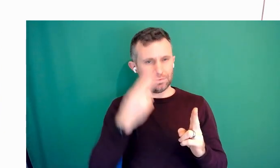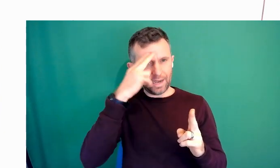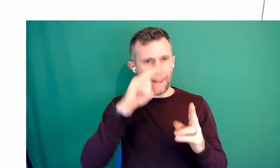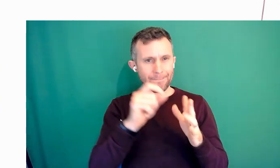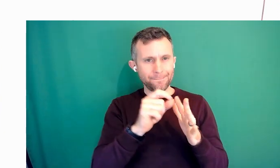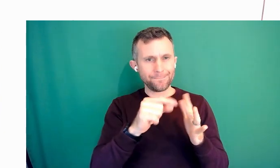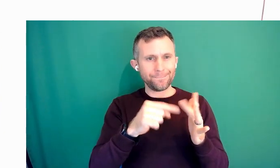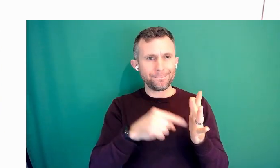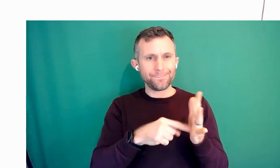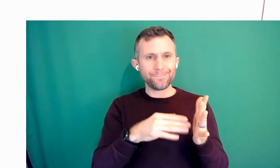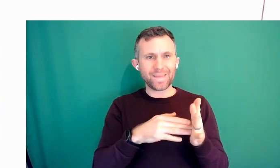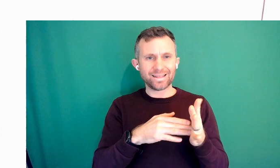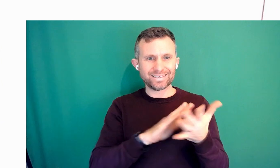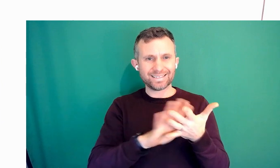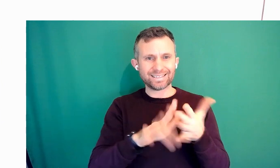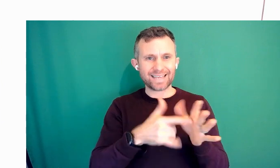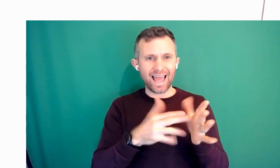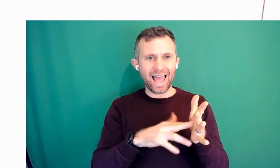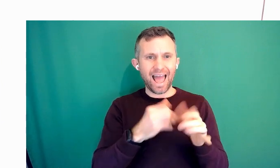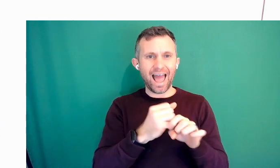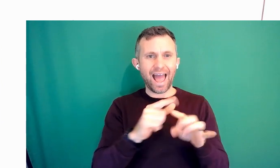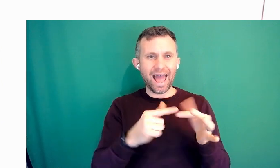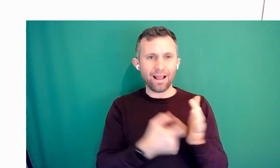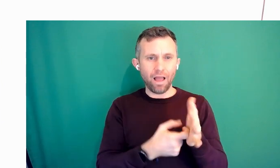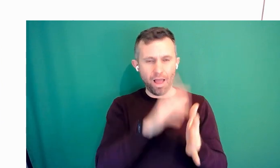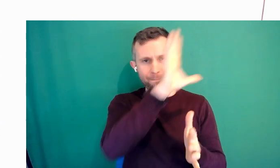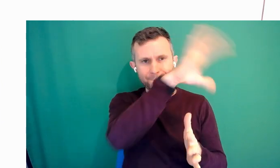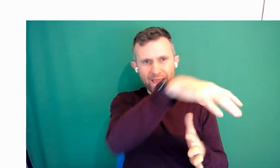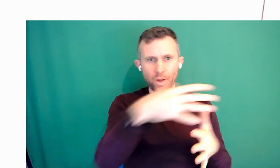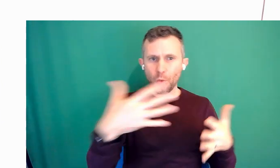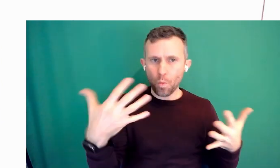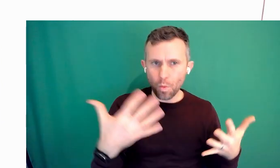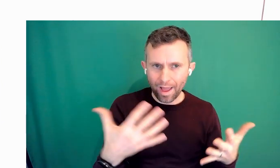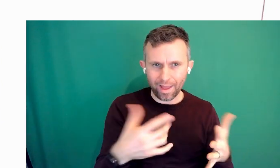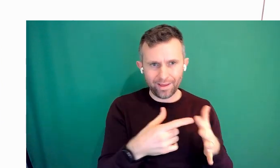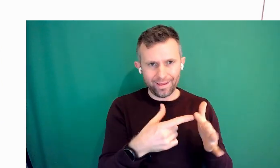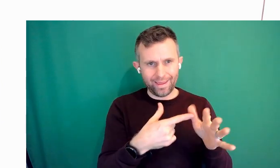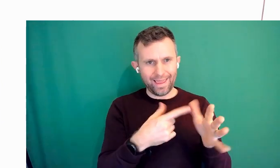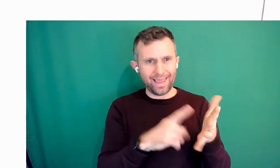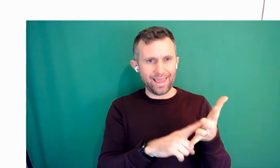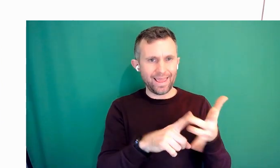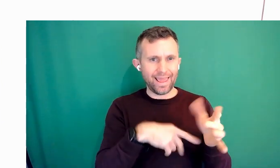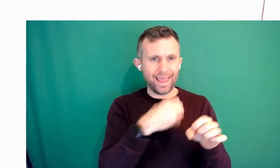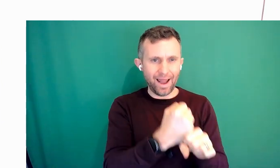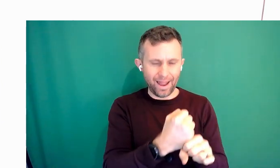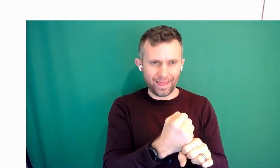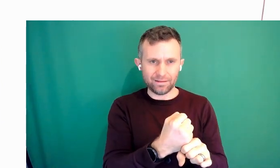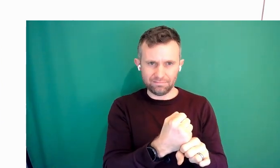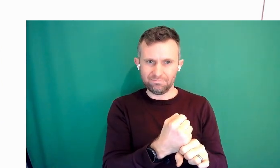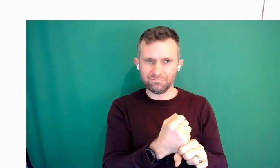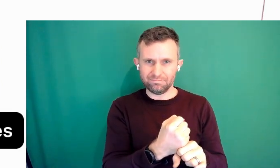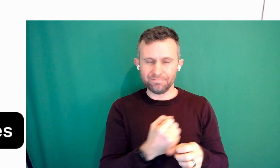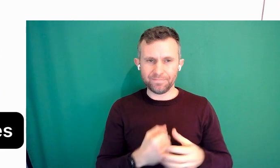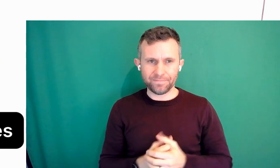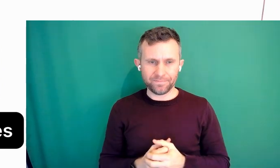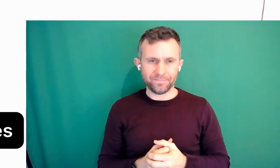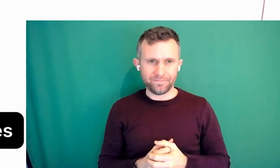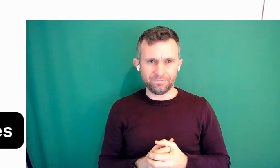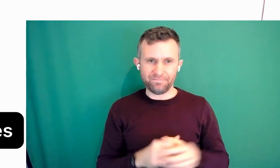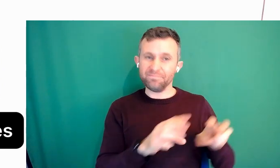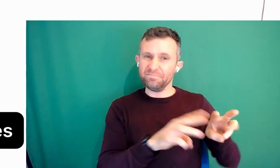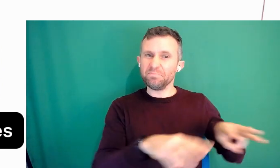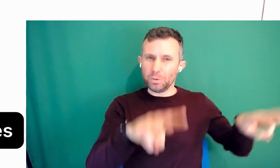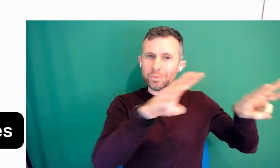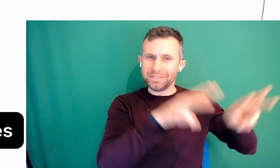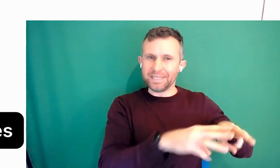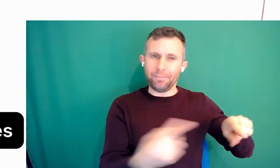Then, in 1824, Soane had bought 4 paintings and he had run out